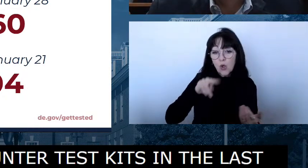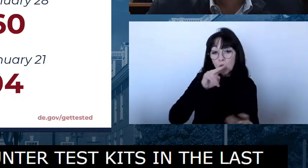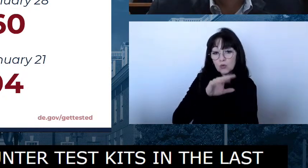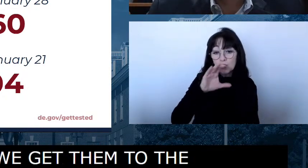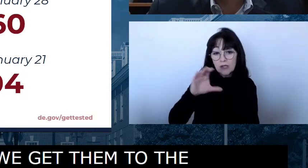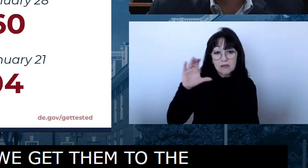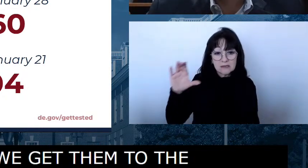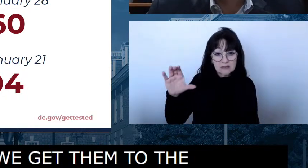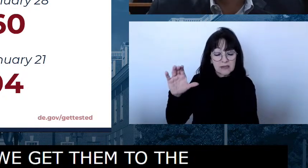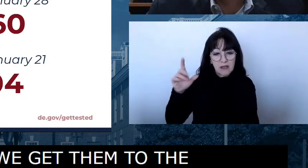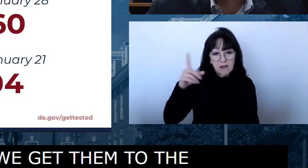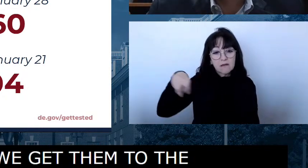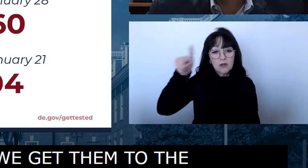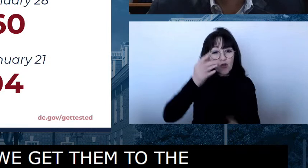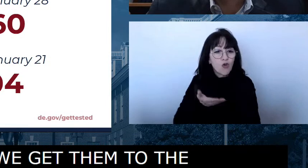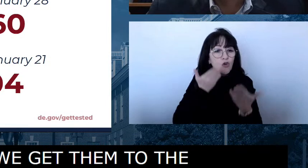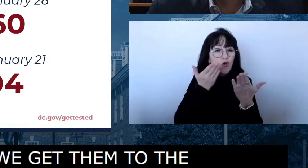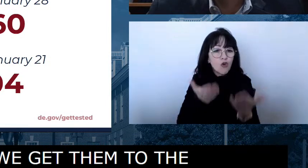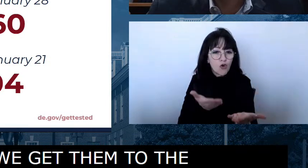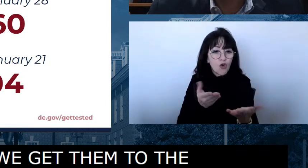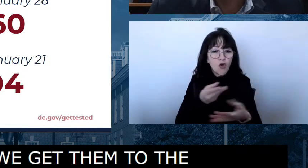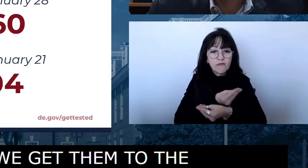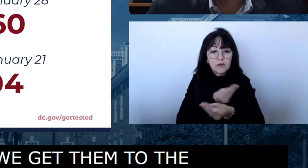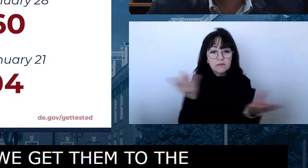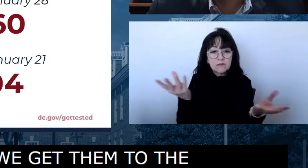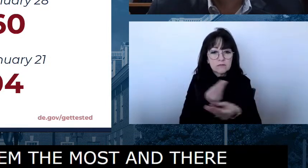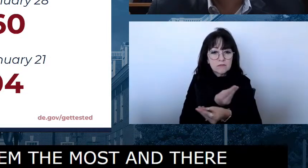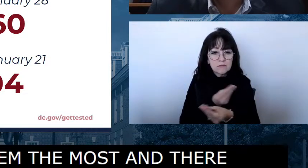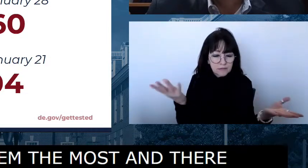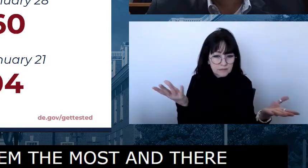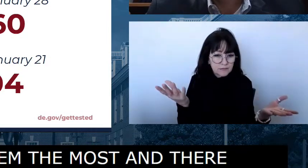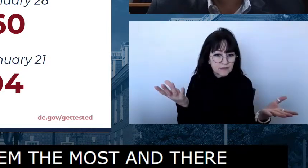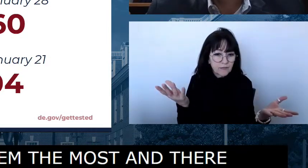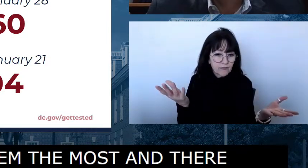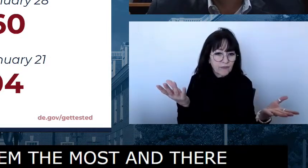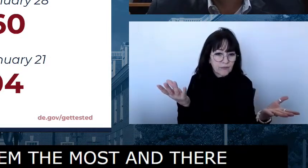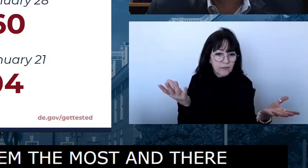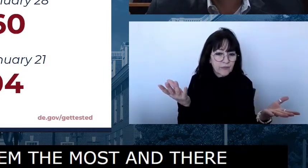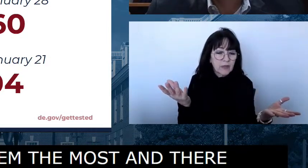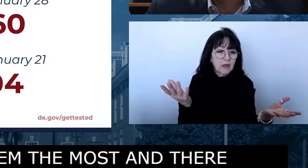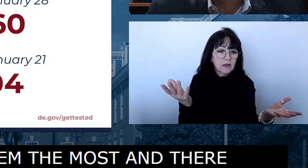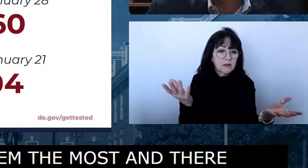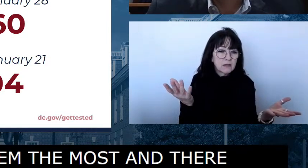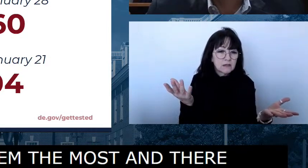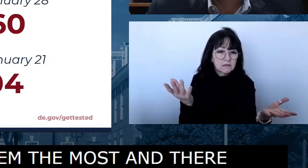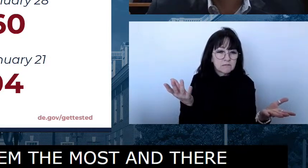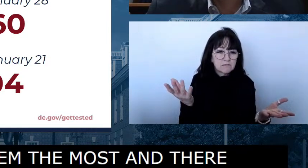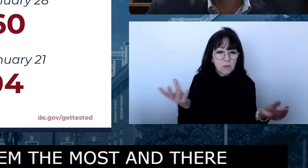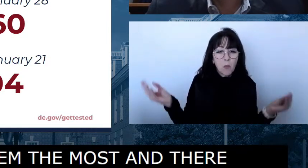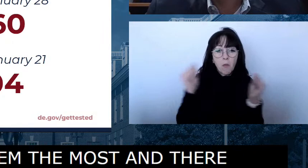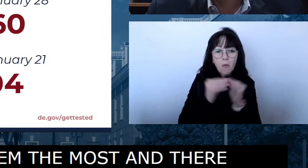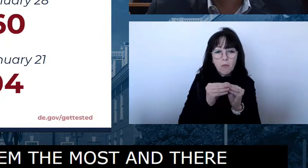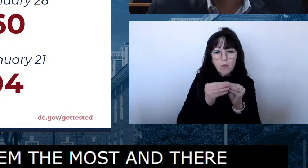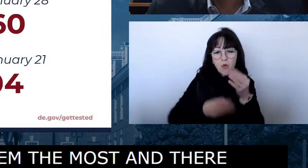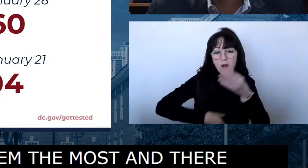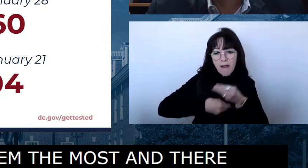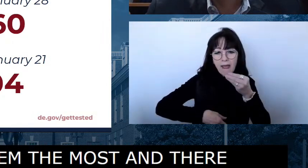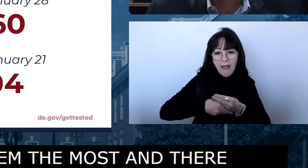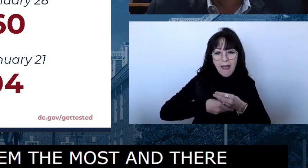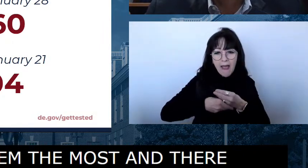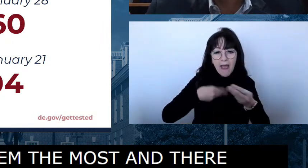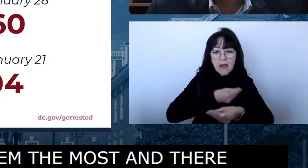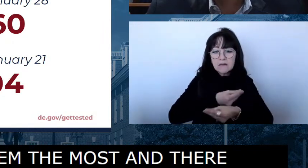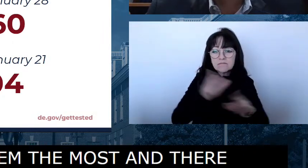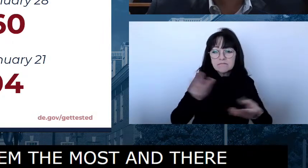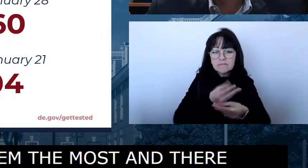also done some force multiplication of our efforts and helped out as well with distribution to some vulnerable